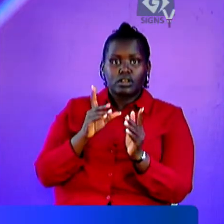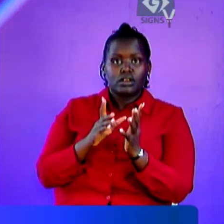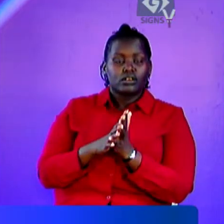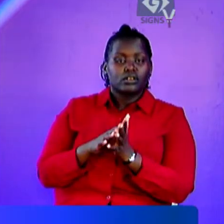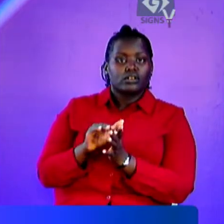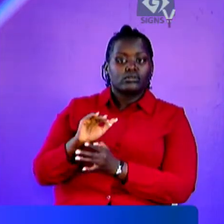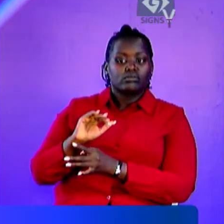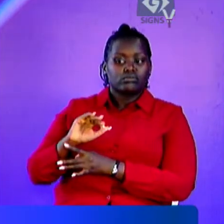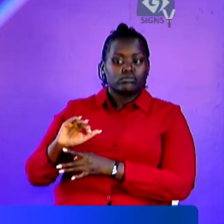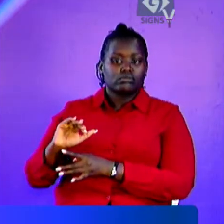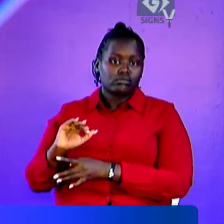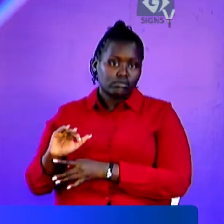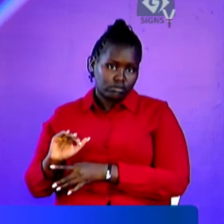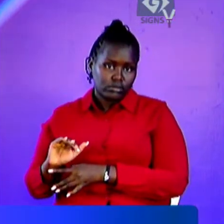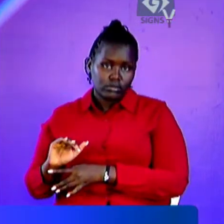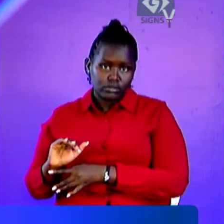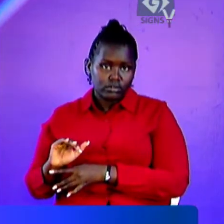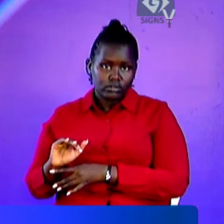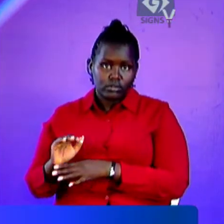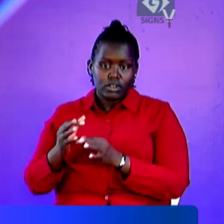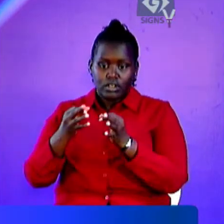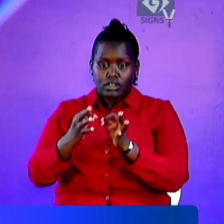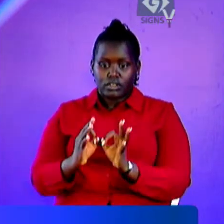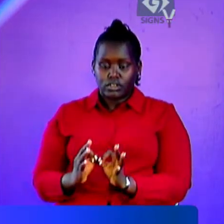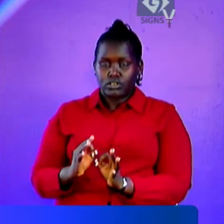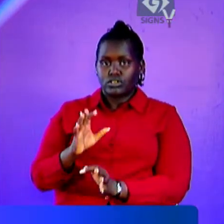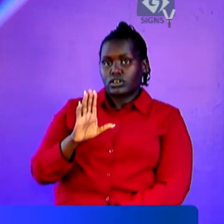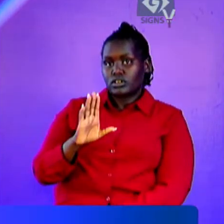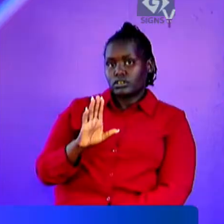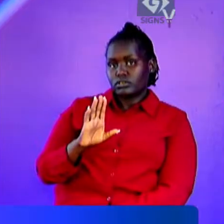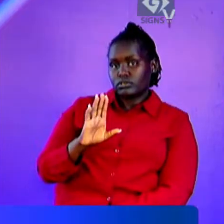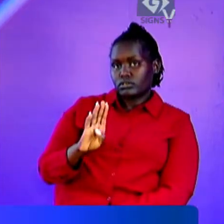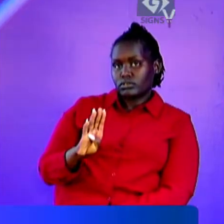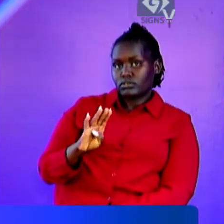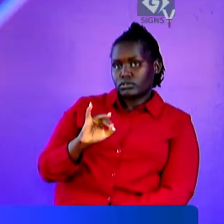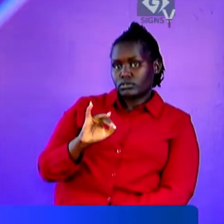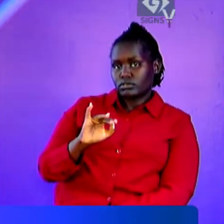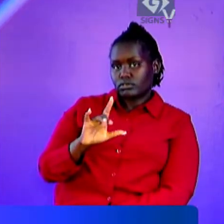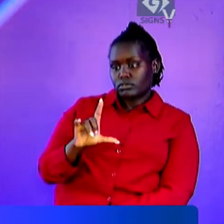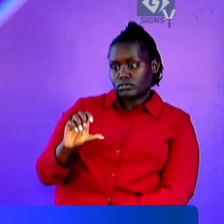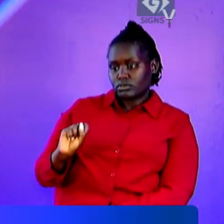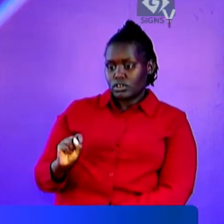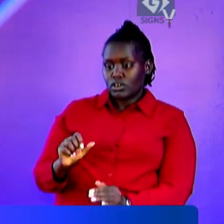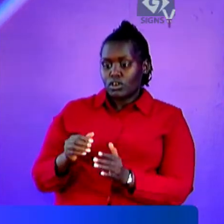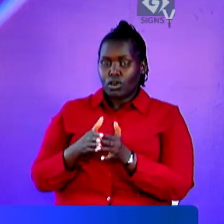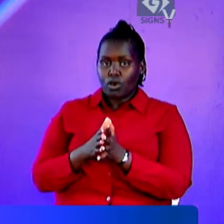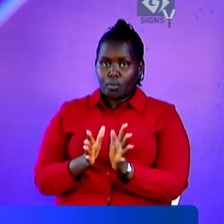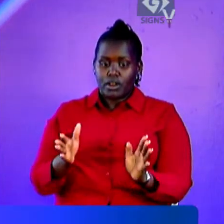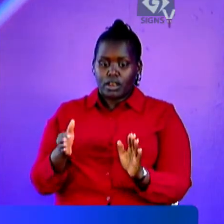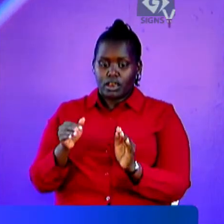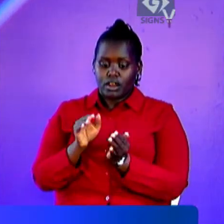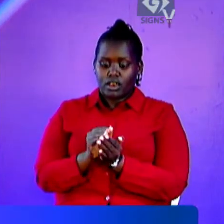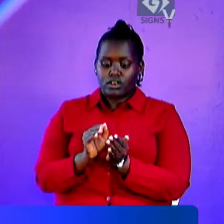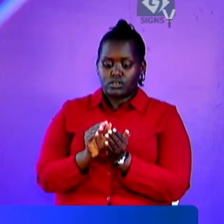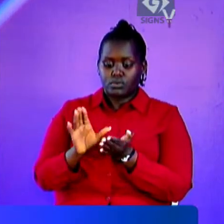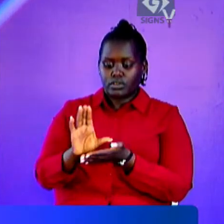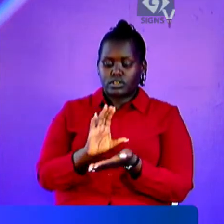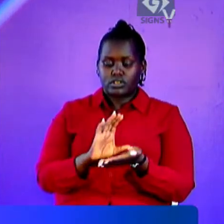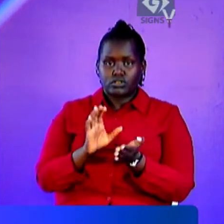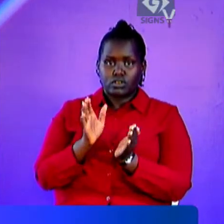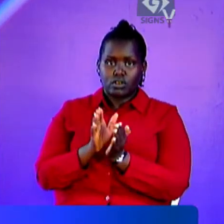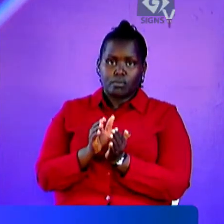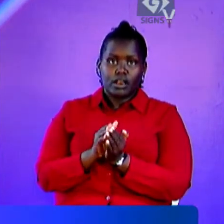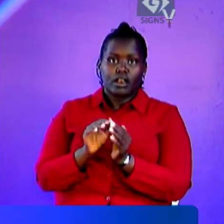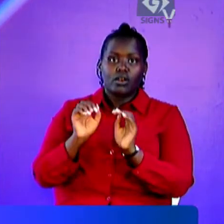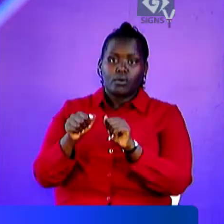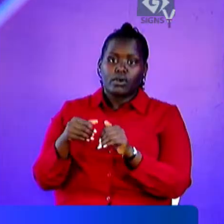to government short-term through treasury bills by opening an account with central bank. You can buy shares directly. You